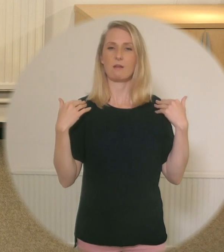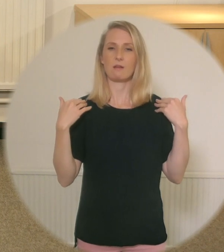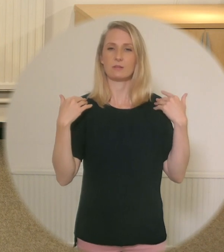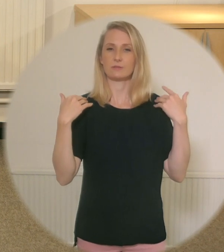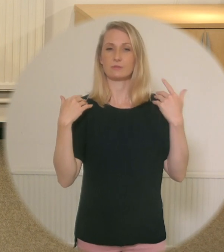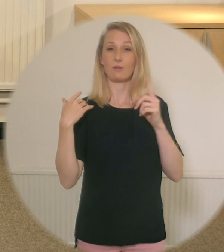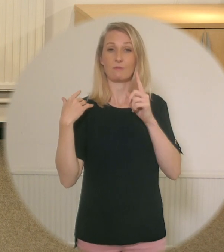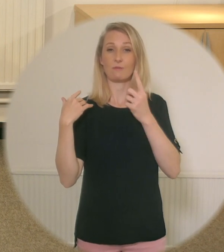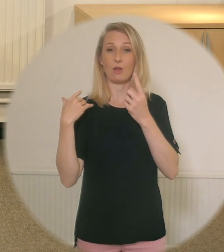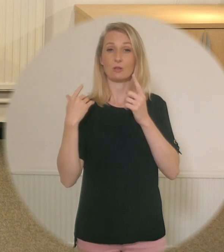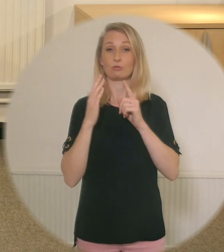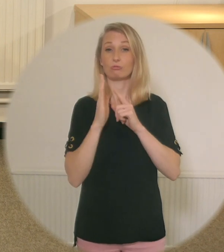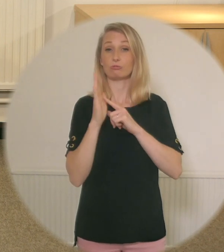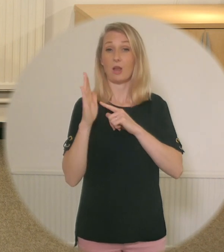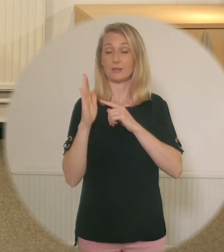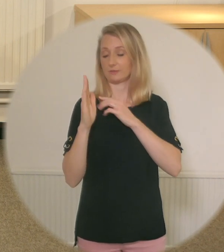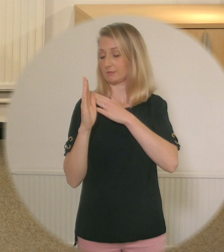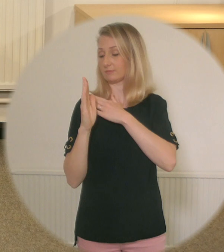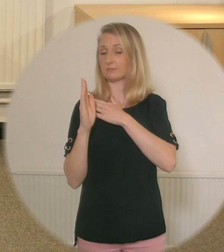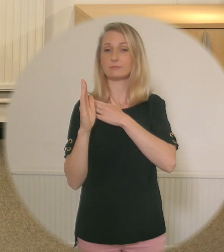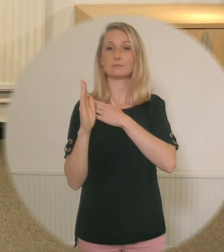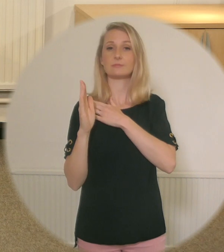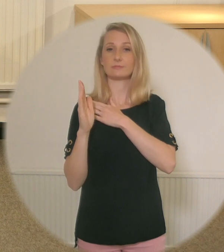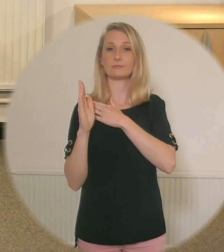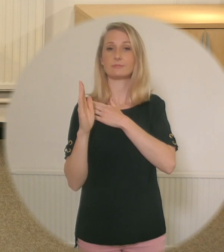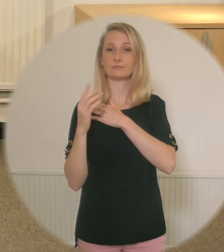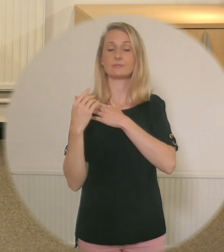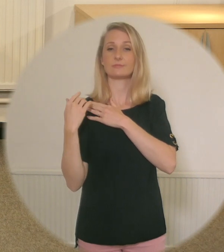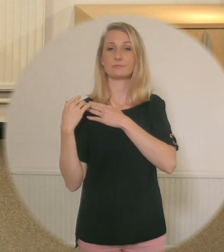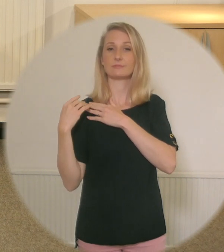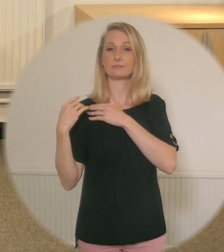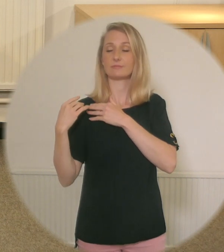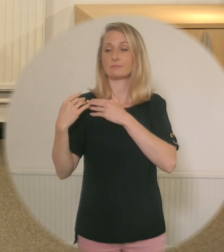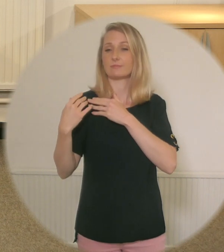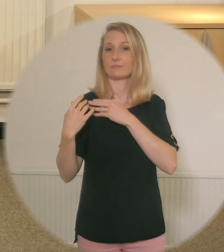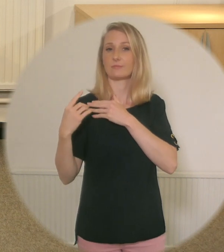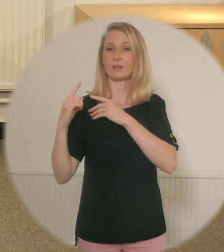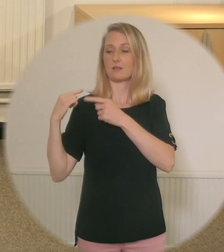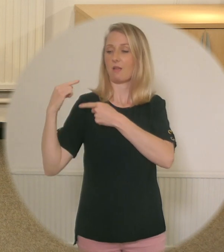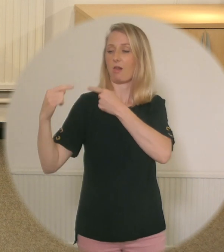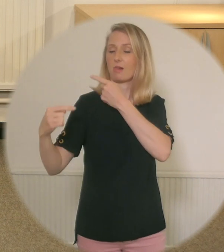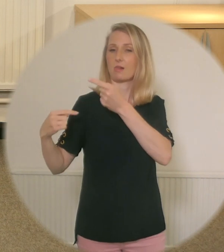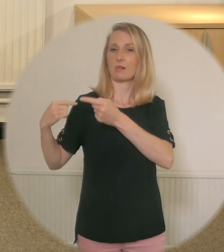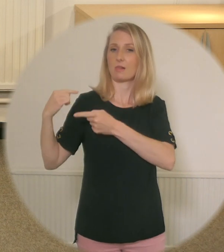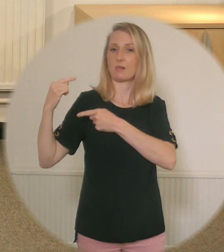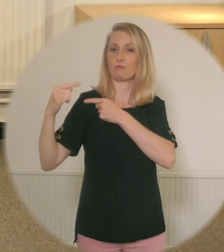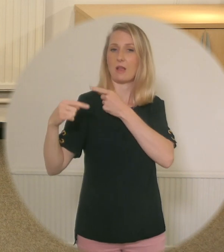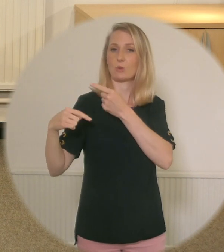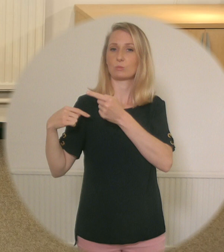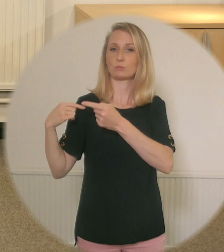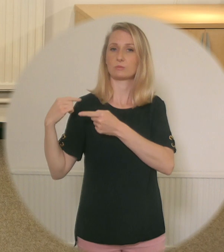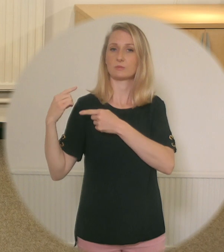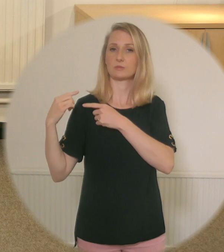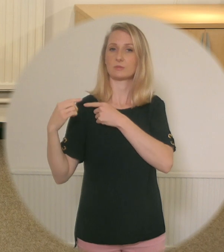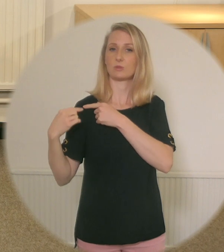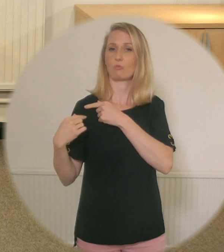shoulder, and we'll start to make some circular movements. So very simply, round